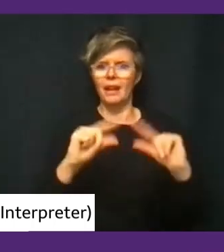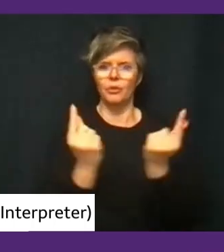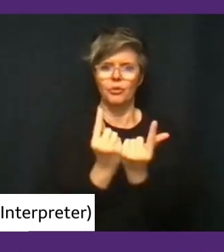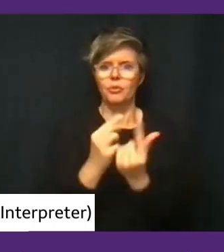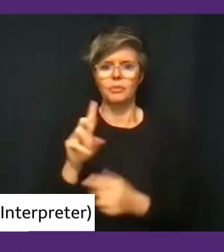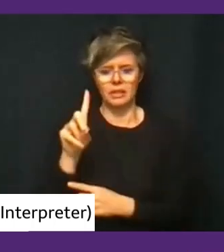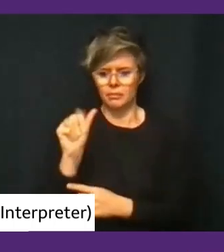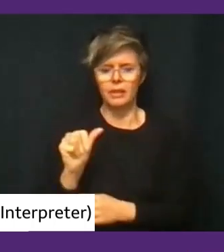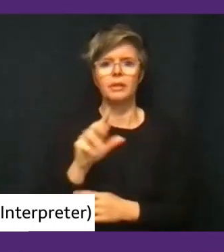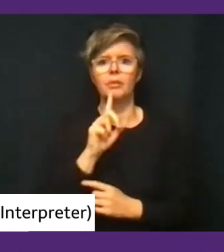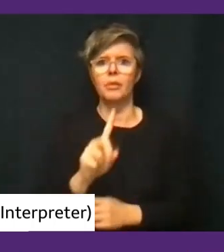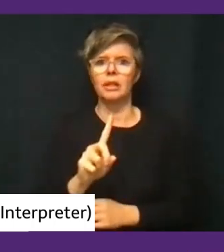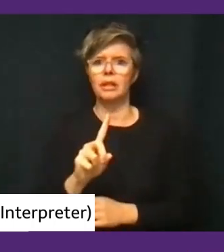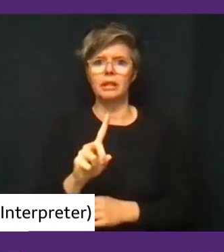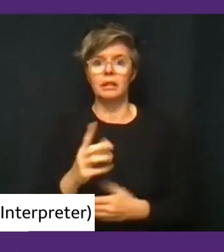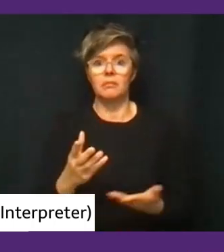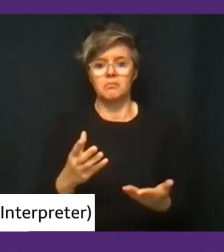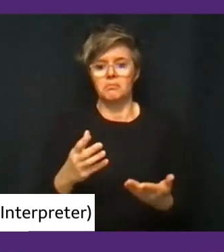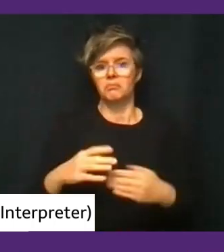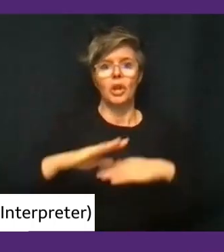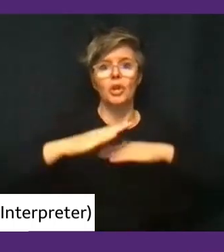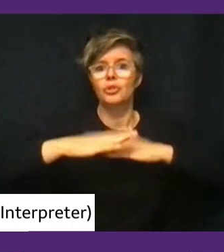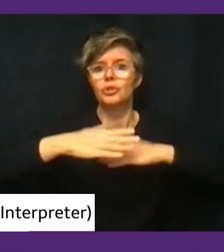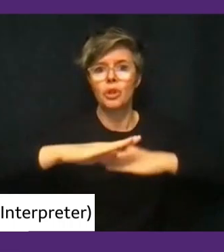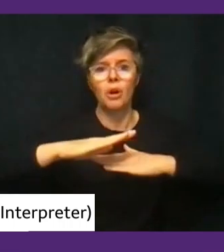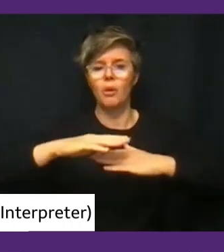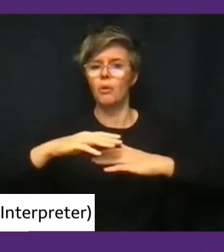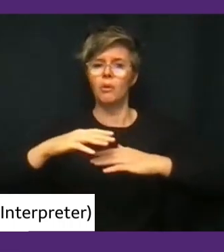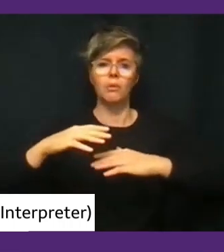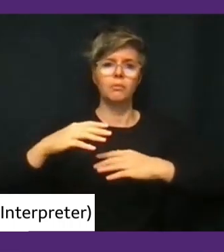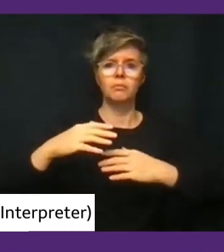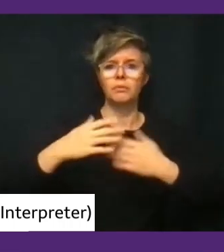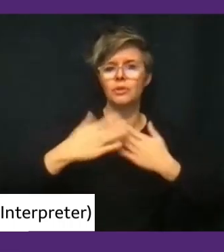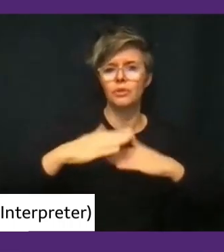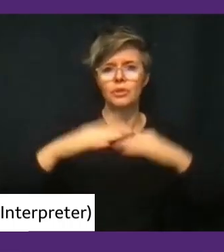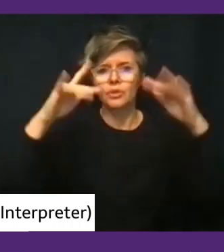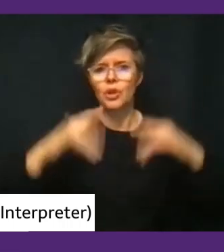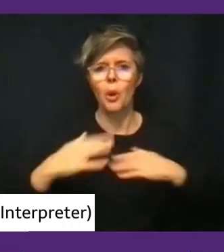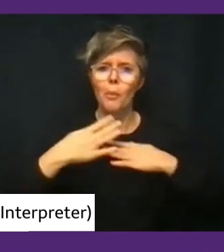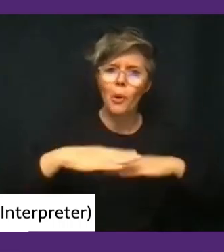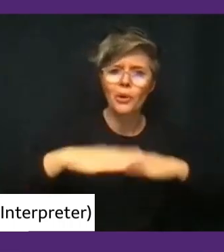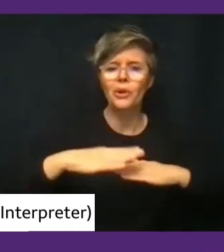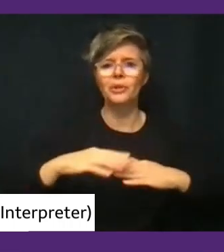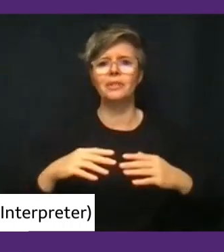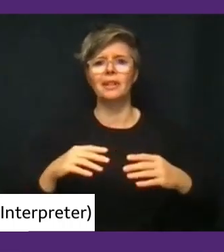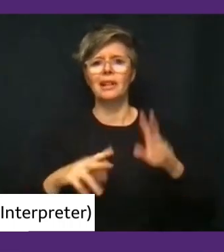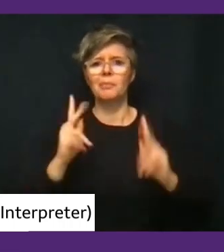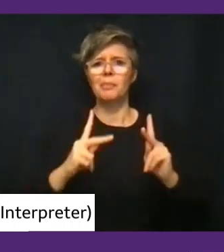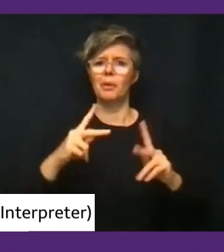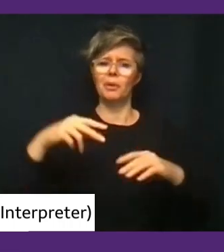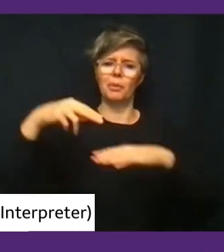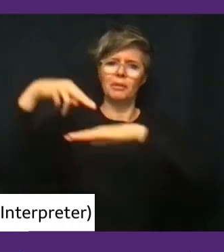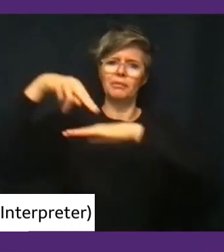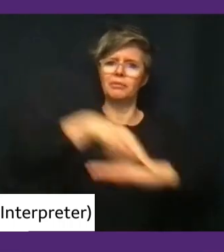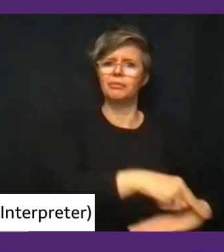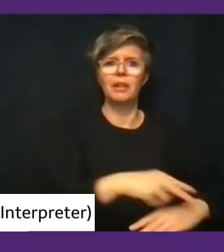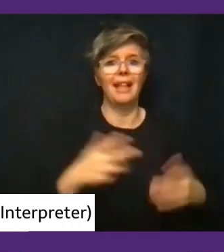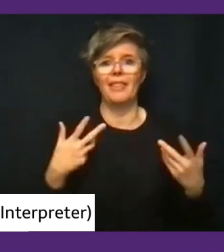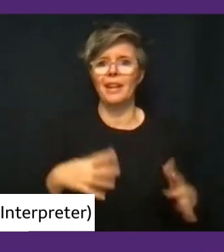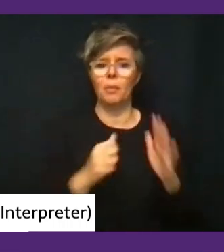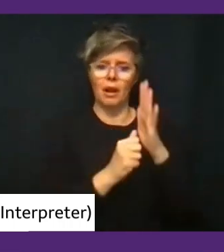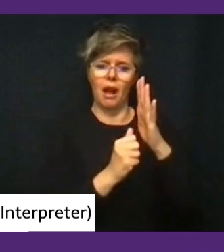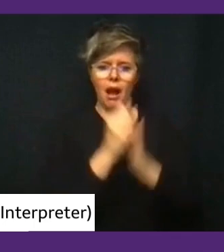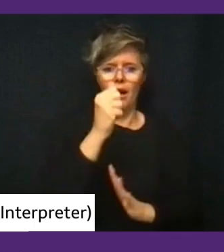just snowboarders at the top of mountains who didn't want to take their gloves off, or researchers in education